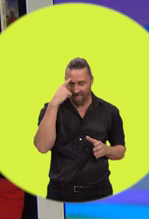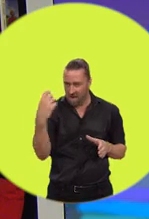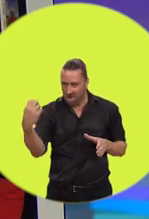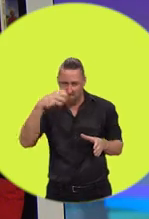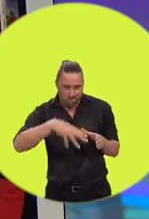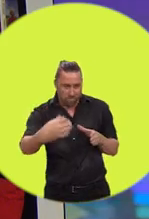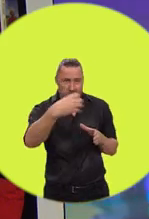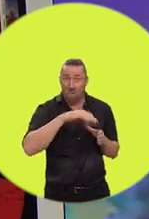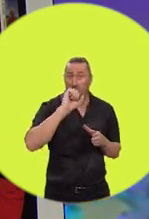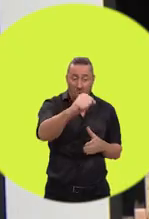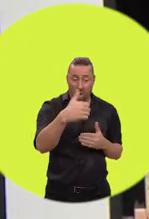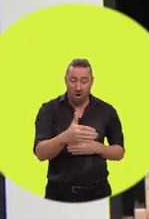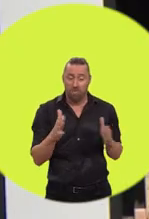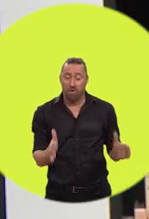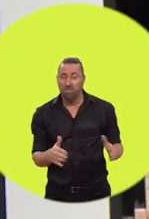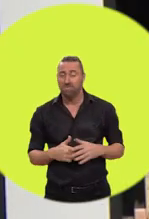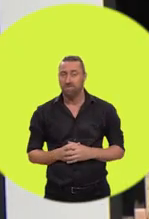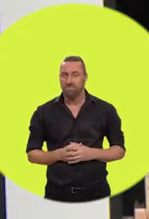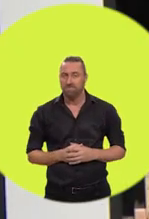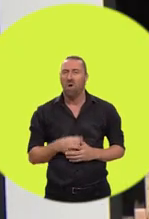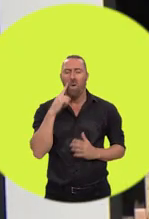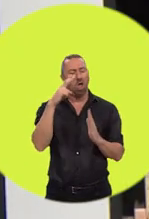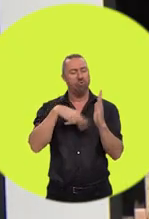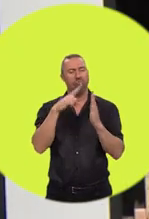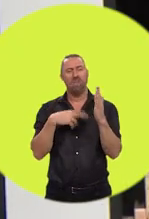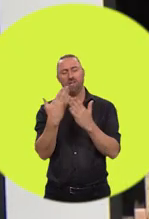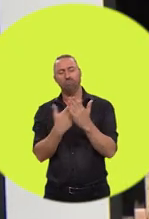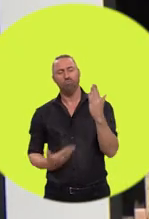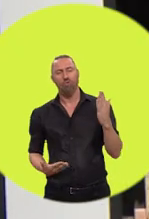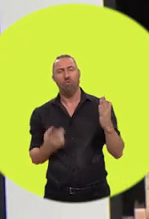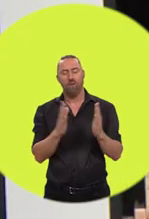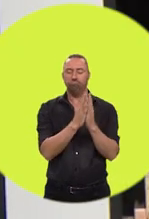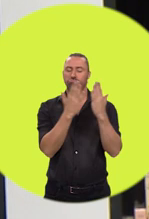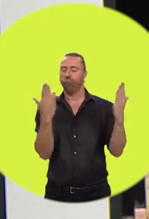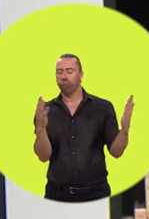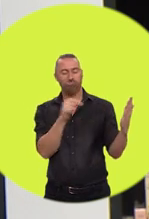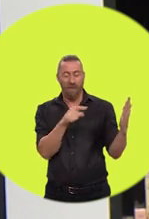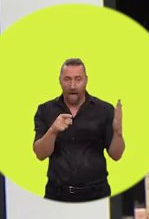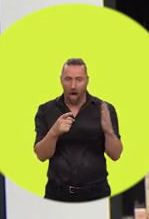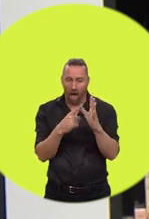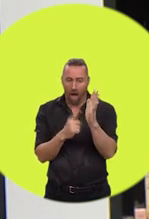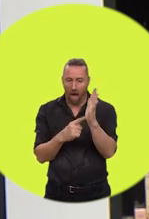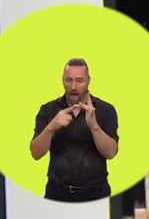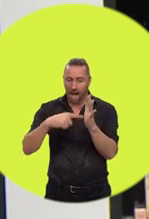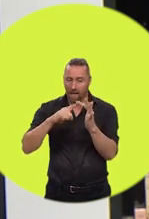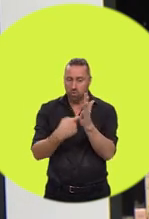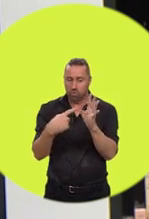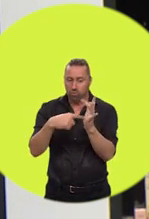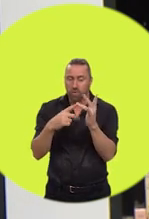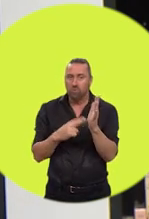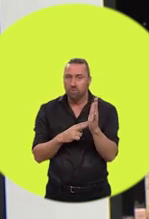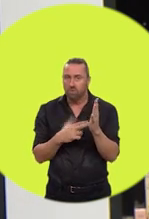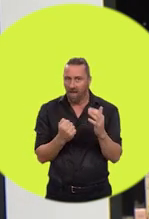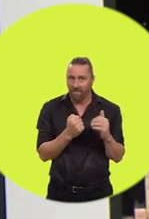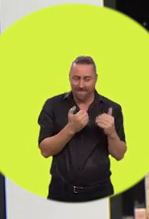could recycle. When you're reading, listen carefully for any examples of alliteration where you